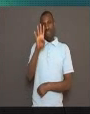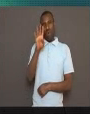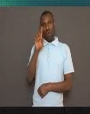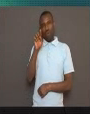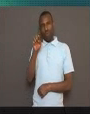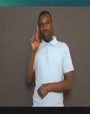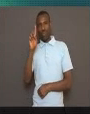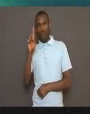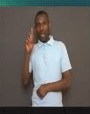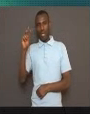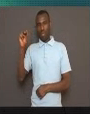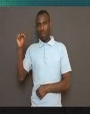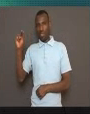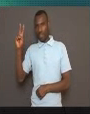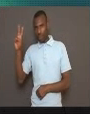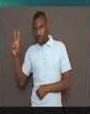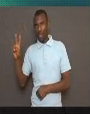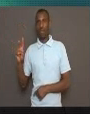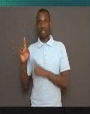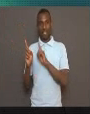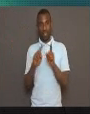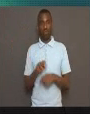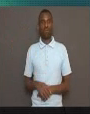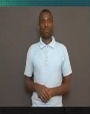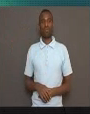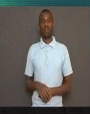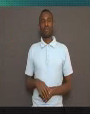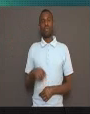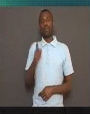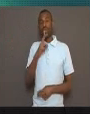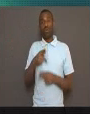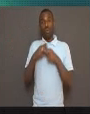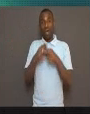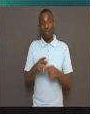4.1 square millimeters is by saying